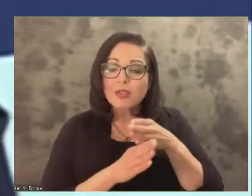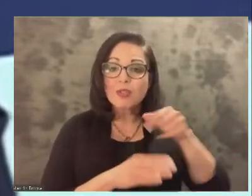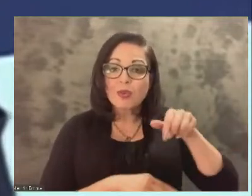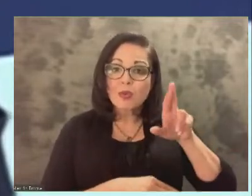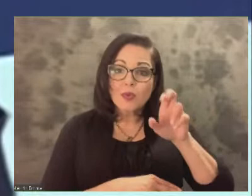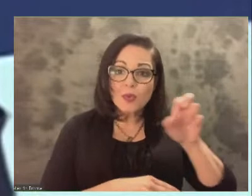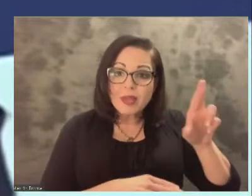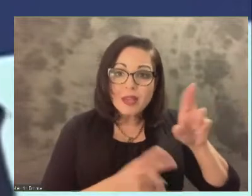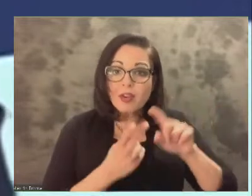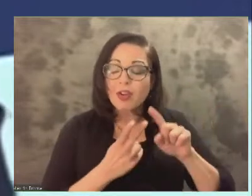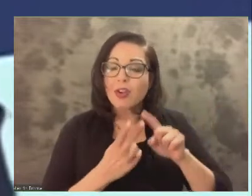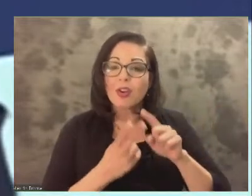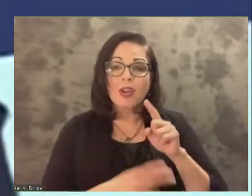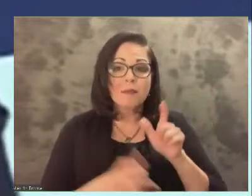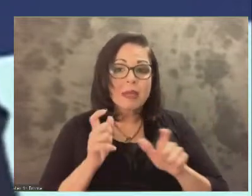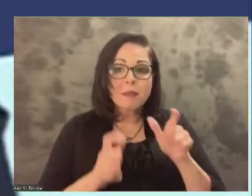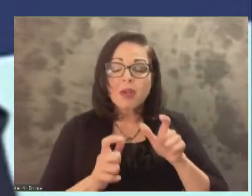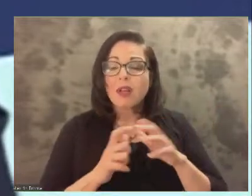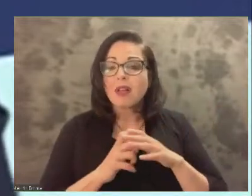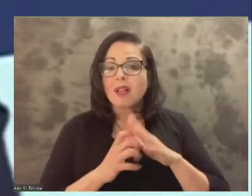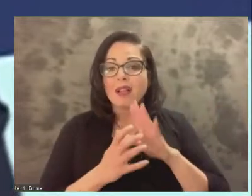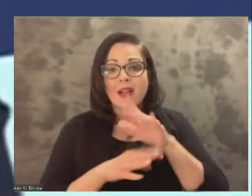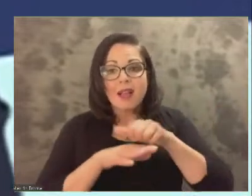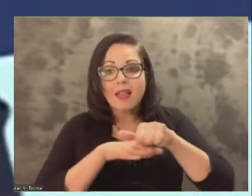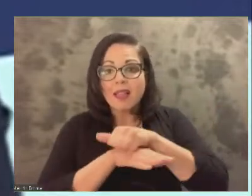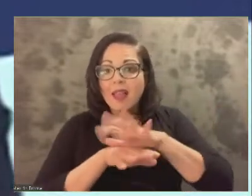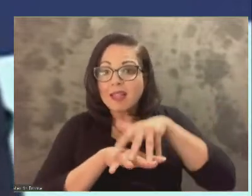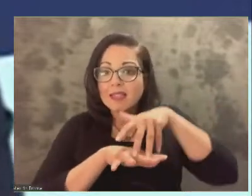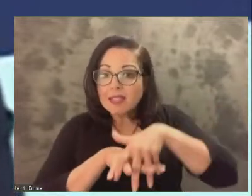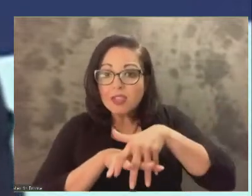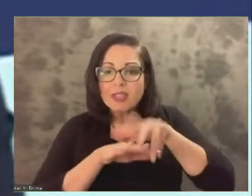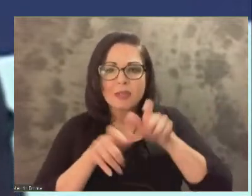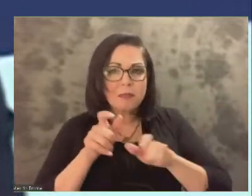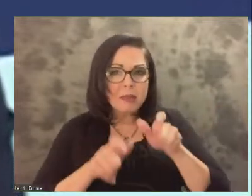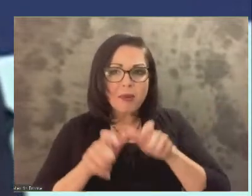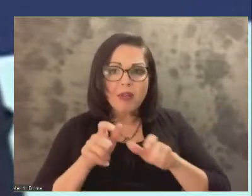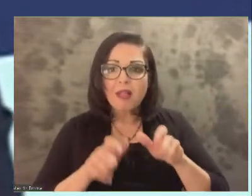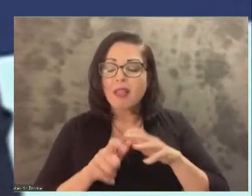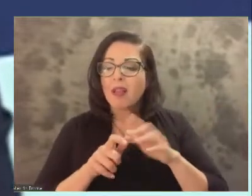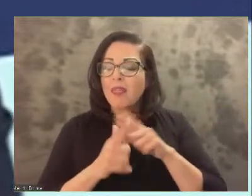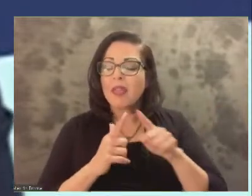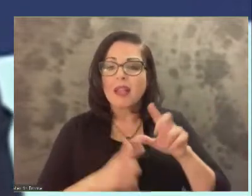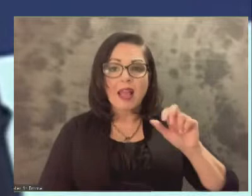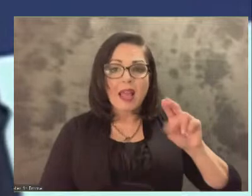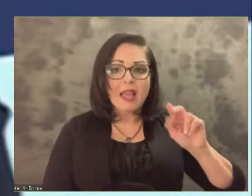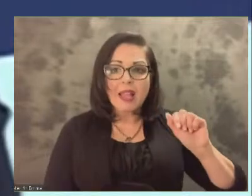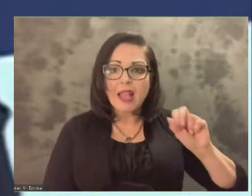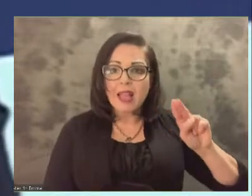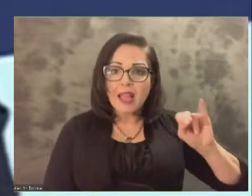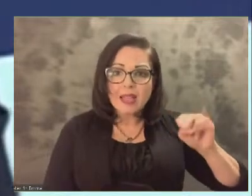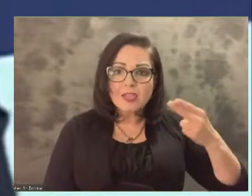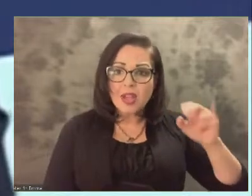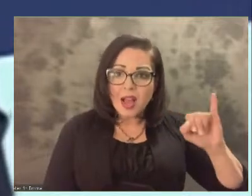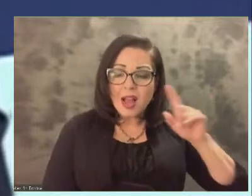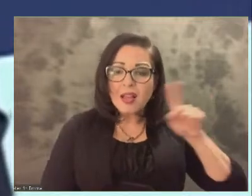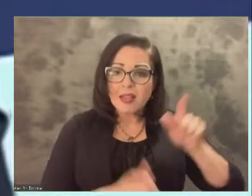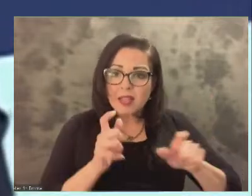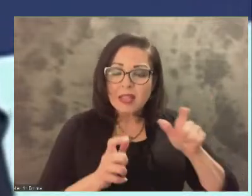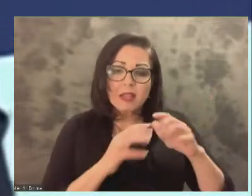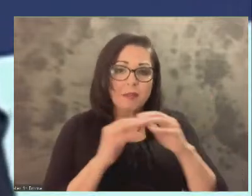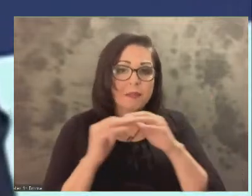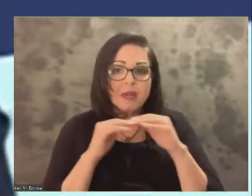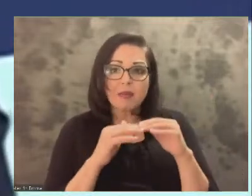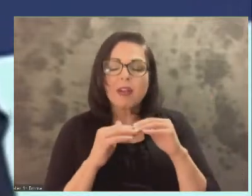people of color, indigenous and native people, ANHPI communities, those on the margins of the economy,